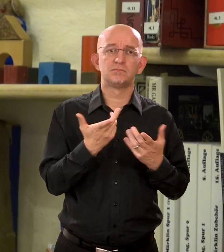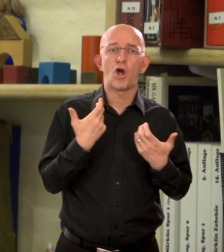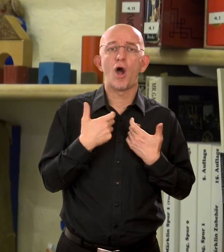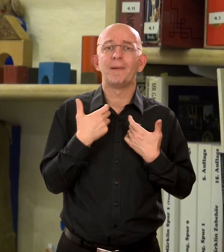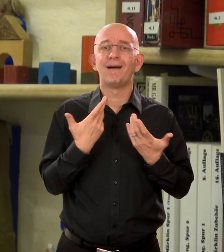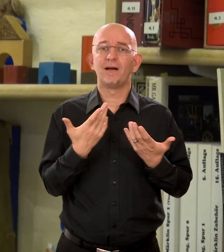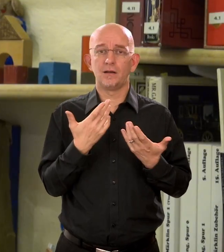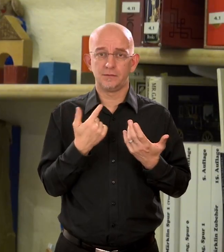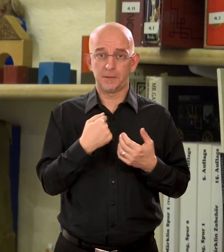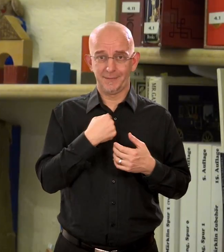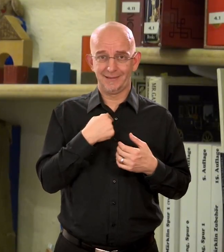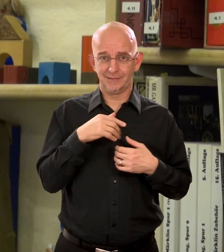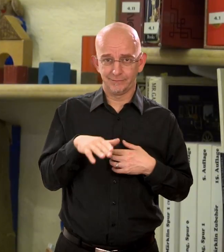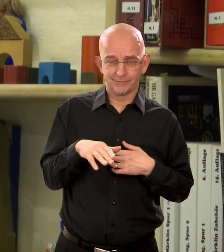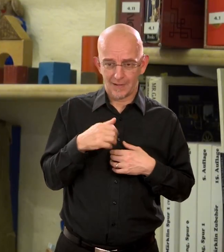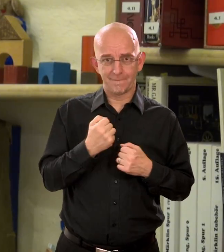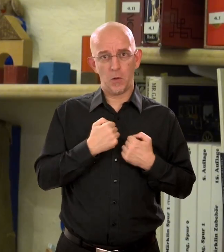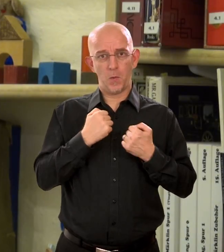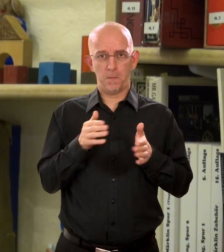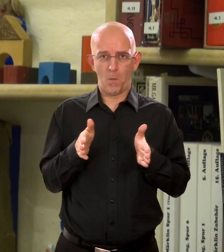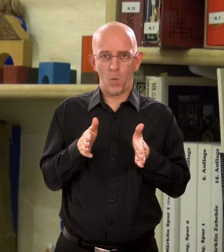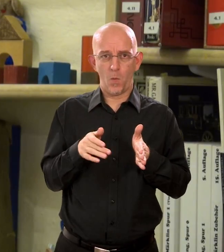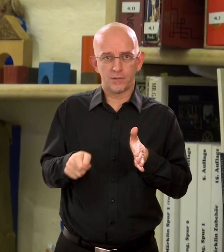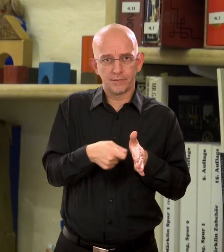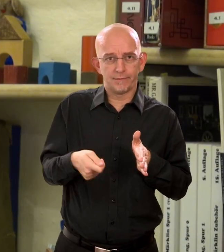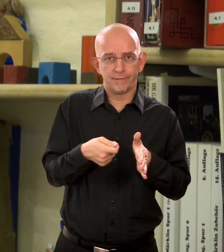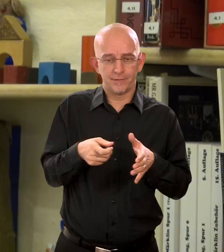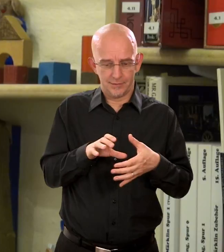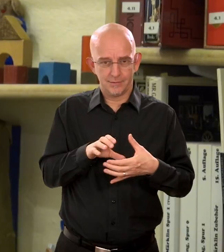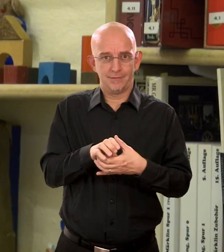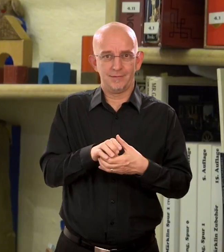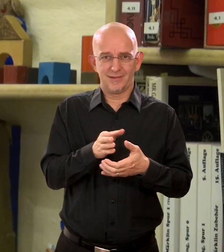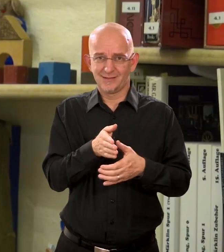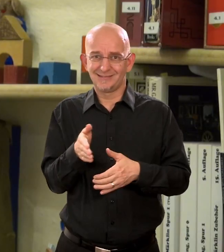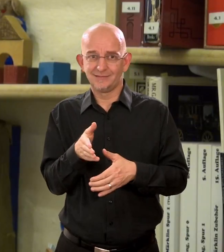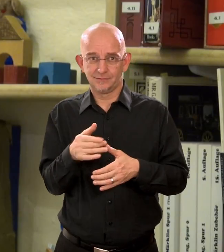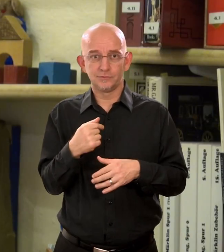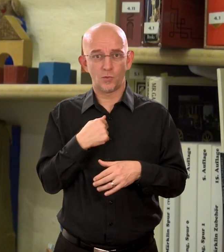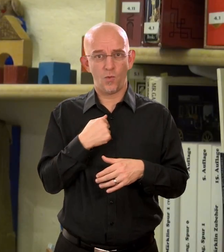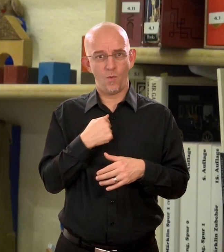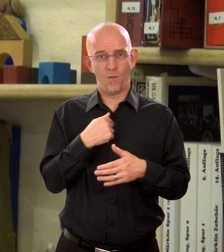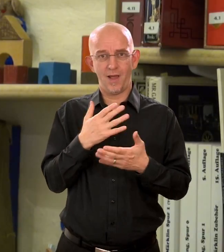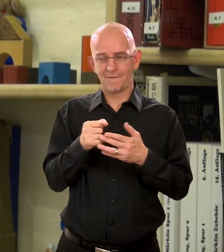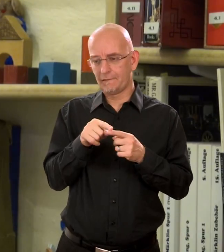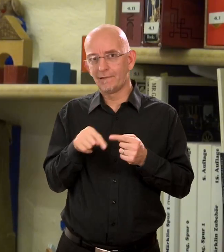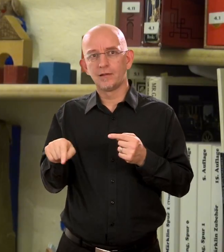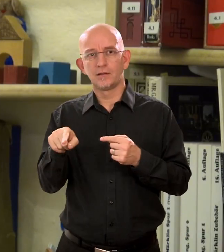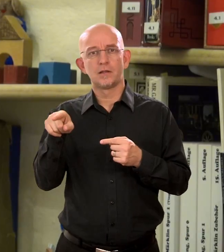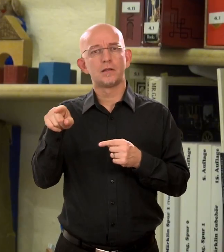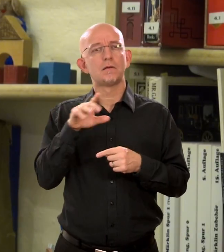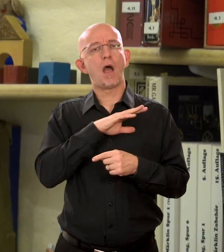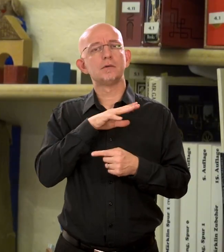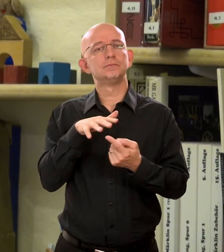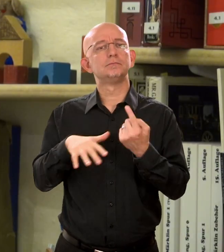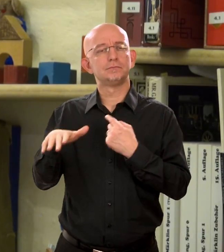really. And I had a tiny little vice that clamped onto the end of this. We had a little pond in the garden,